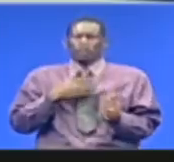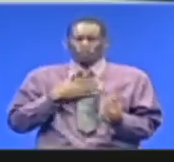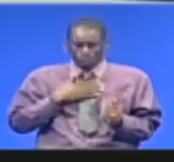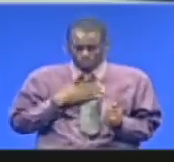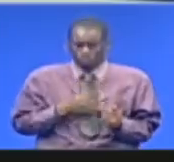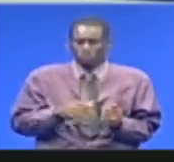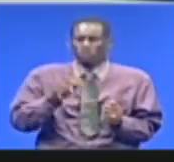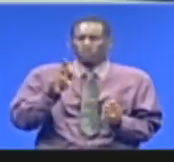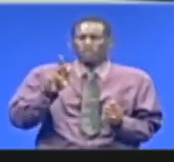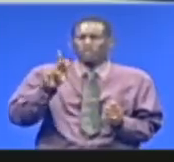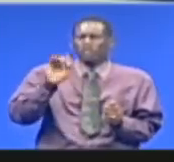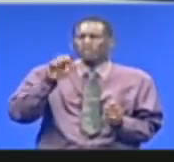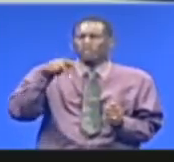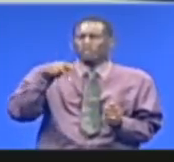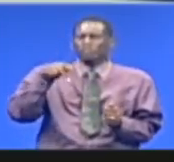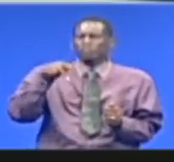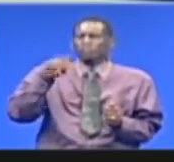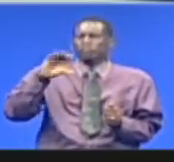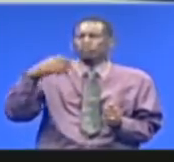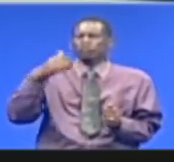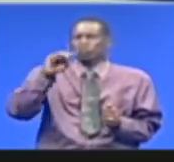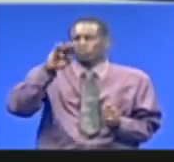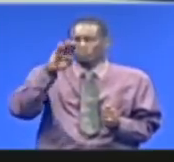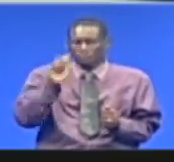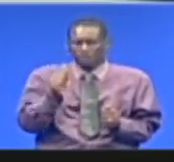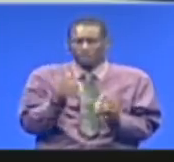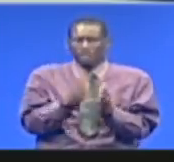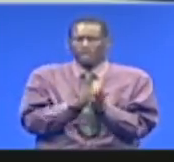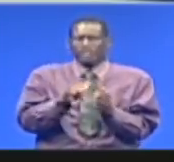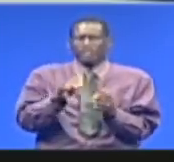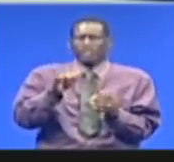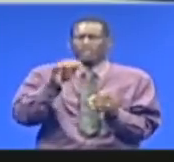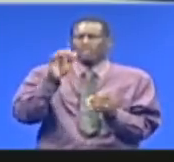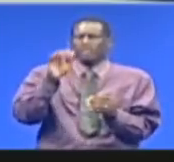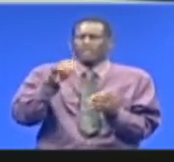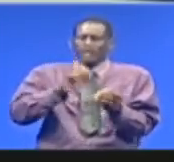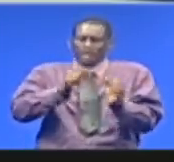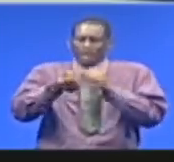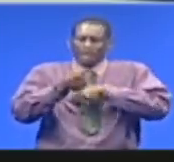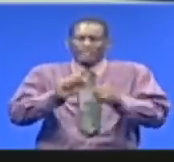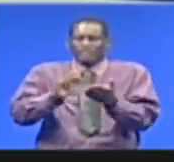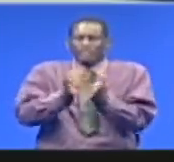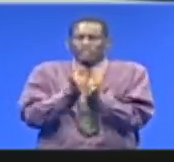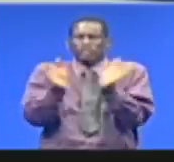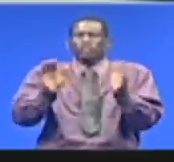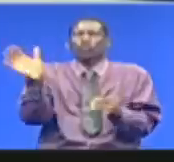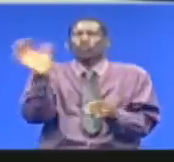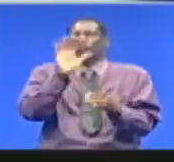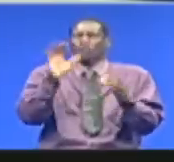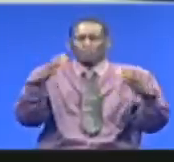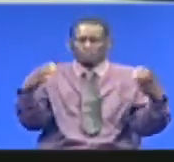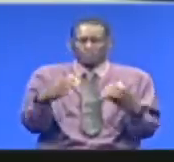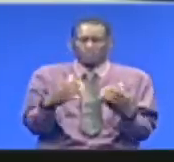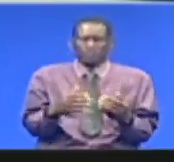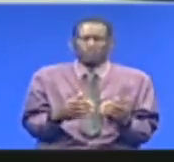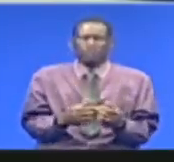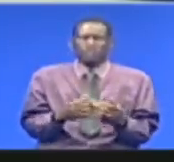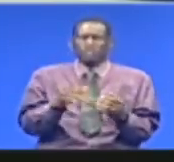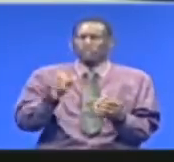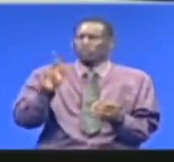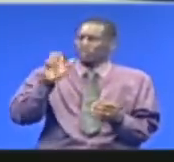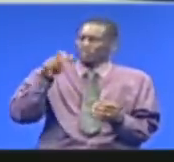Geyo Marakwet Senator, and also Honorable Peter Mathuki, who is the Acting Secretary General Wiper. Thanks for making time for us. Kipchumba, I'll start